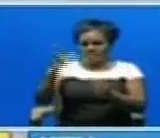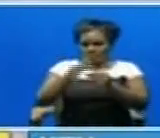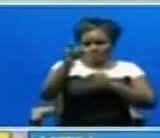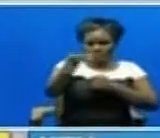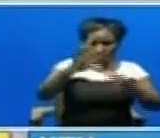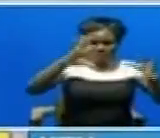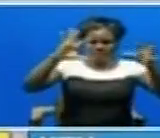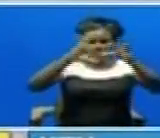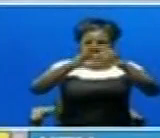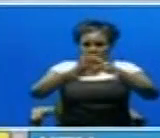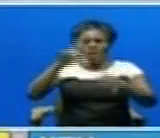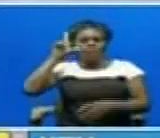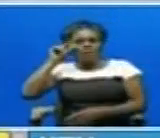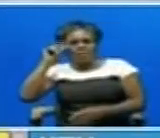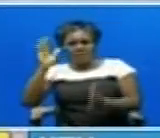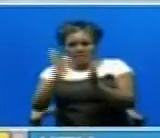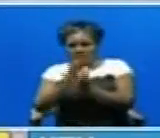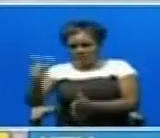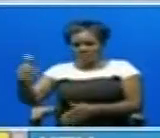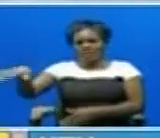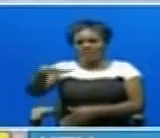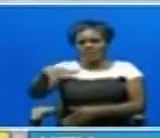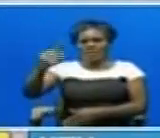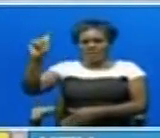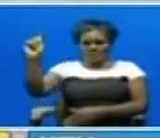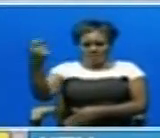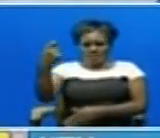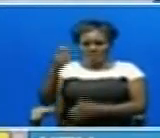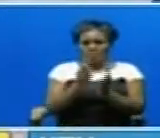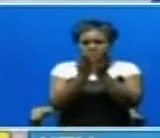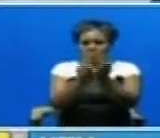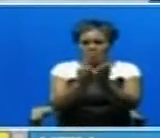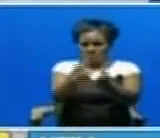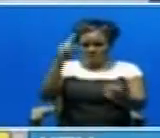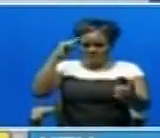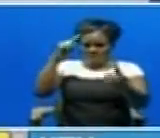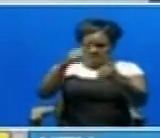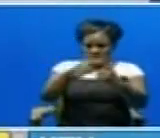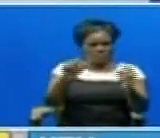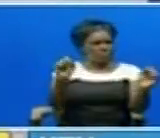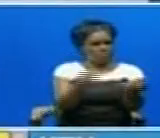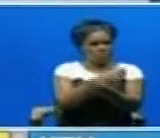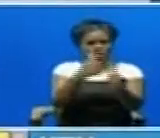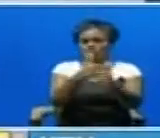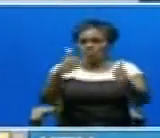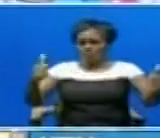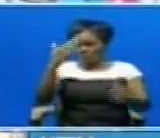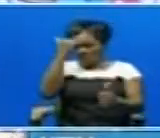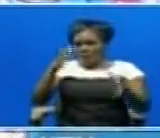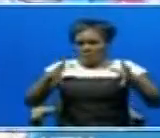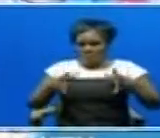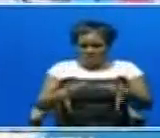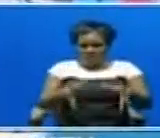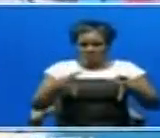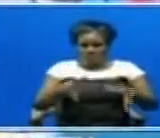between Mombasa Island and the mainland. Kenya Ferry Services says the move is inevitable given the increased pressure it's under